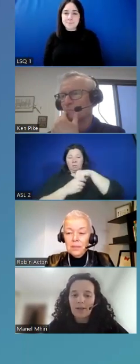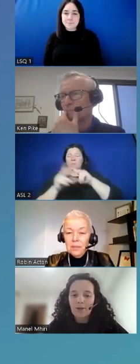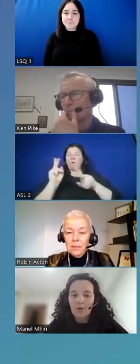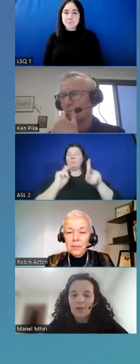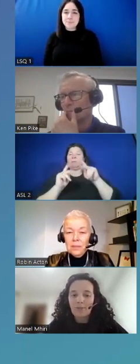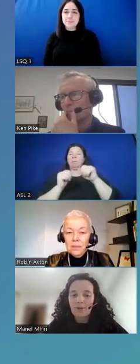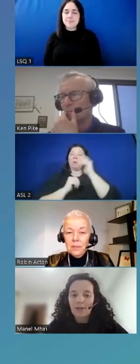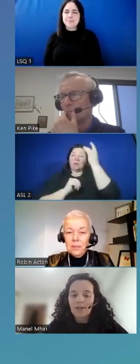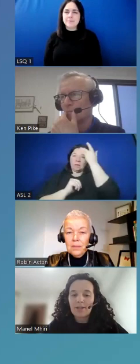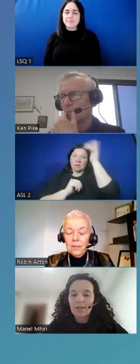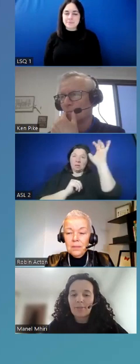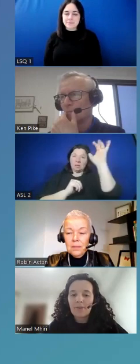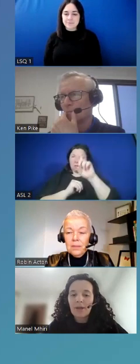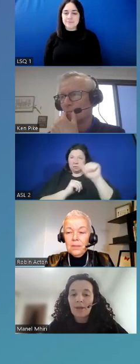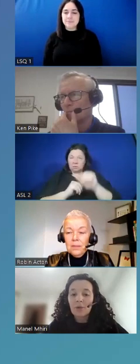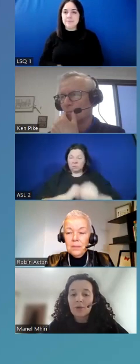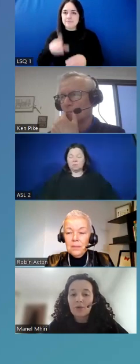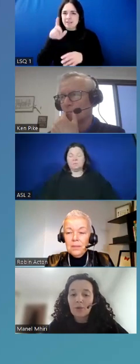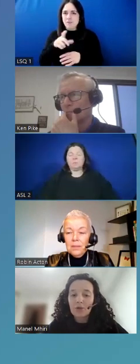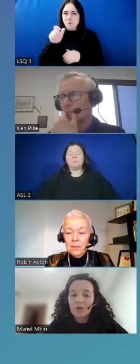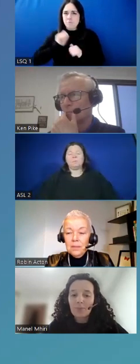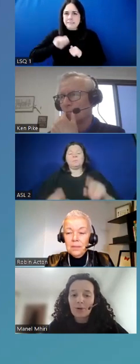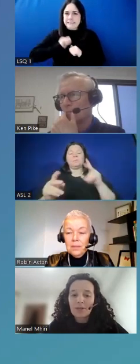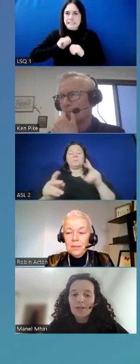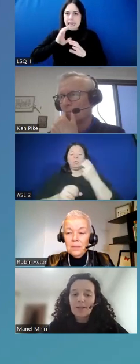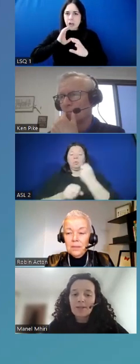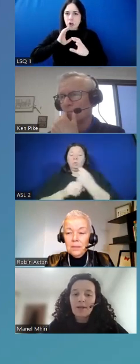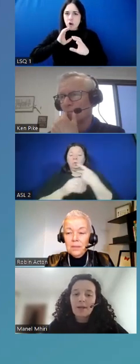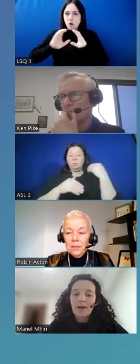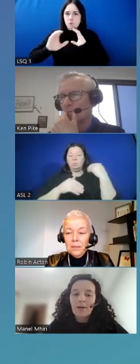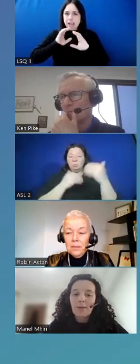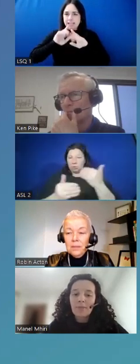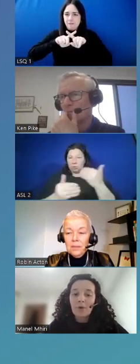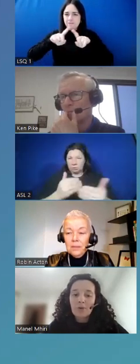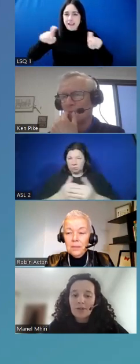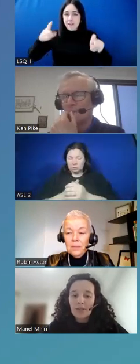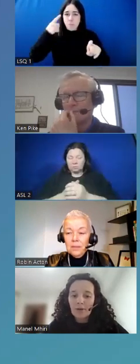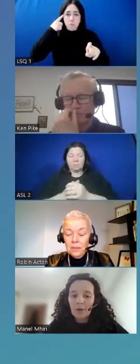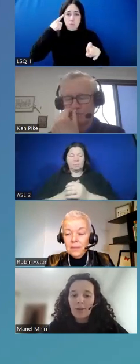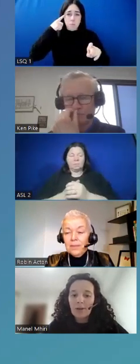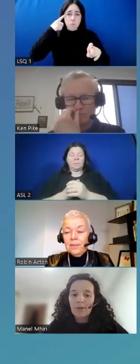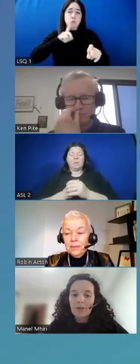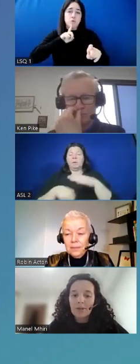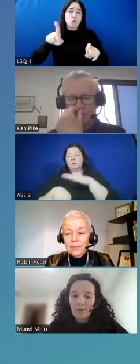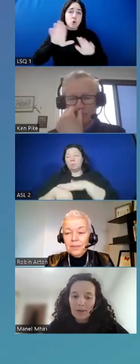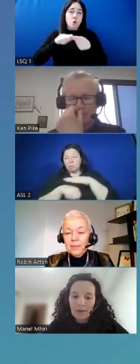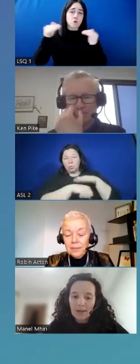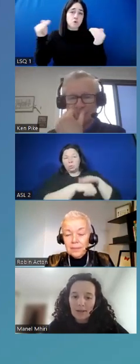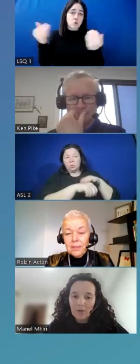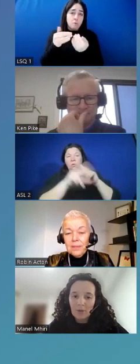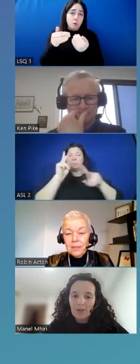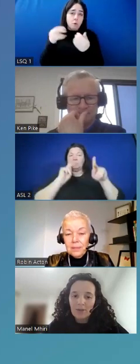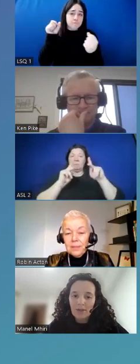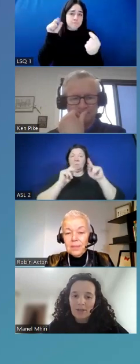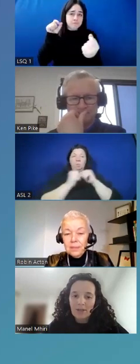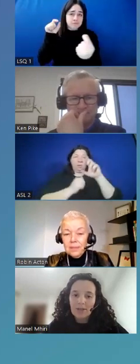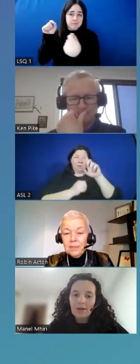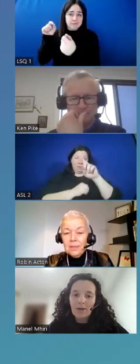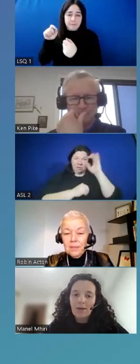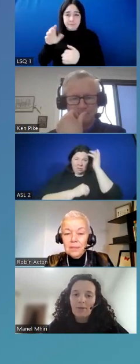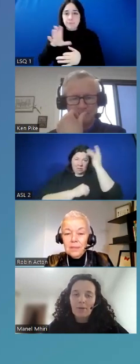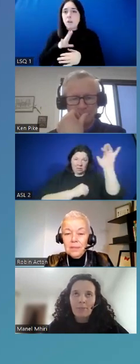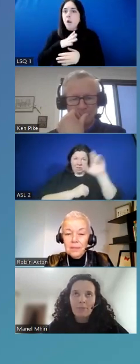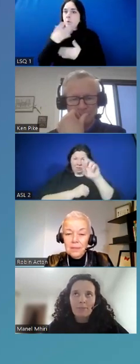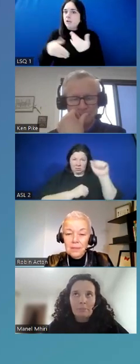with intellectual disabilities. It was a 2 years process, consulting with persons with intellectual